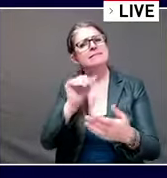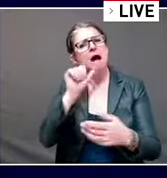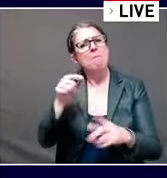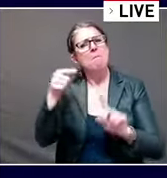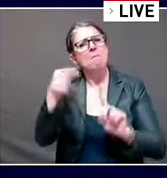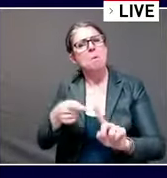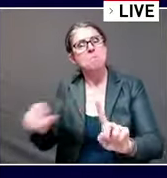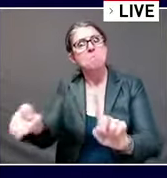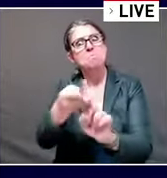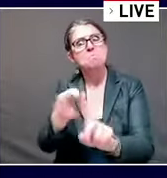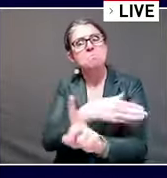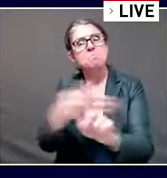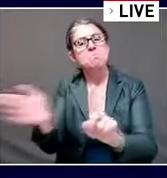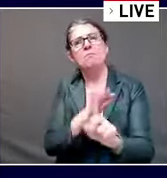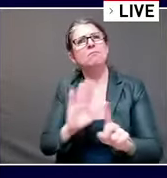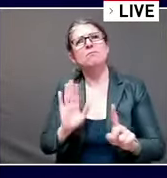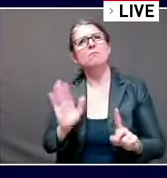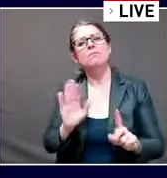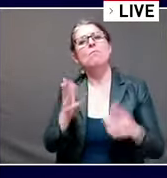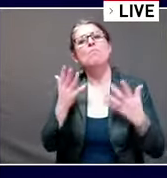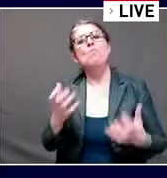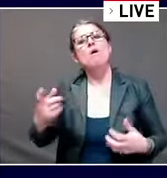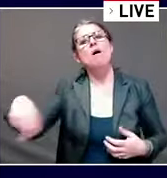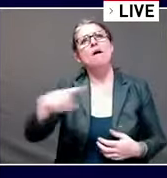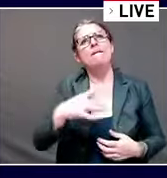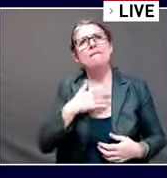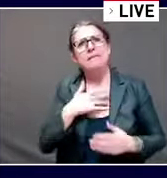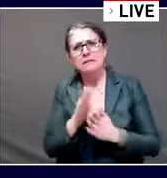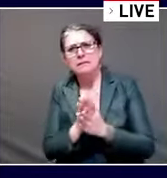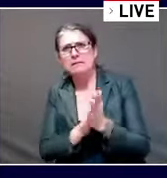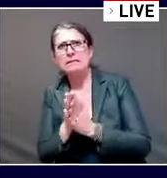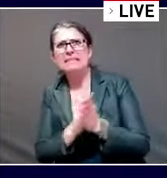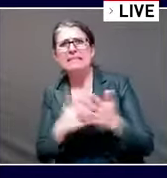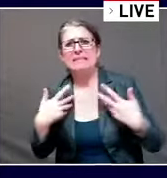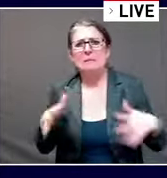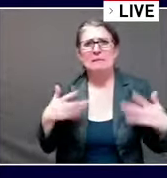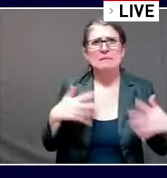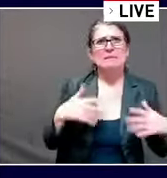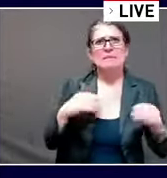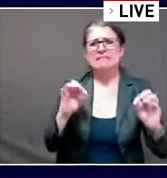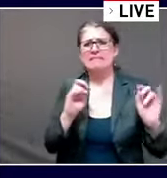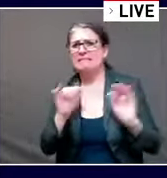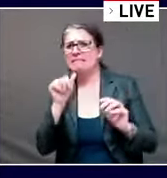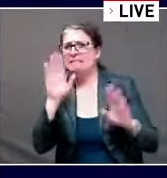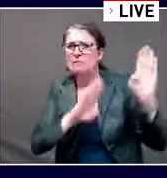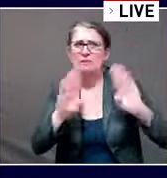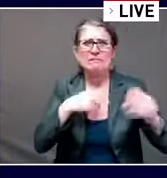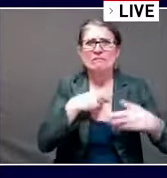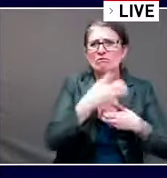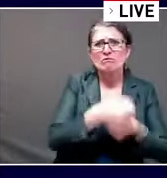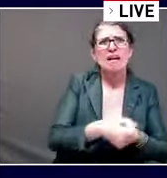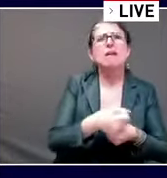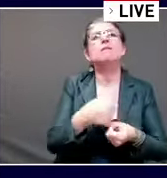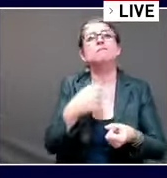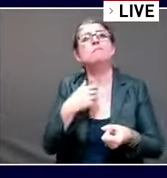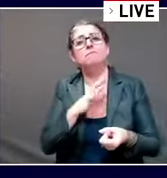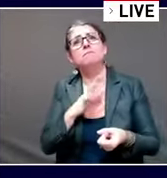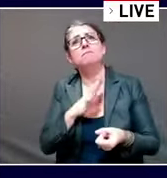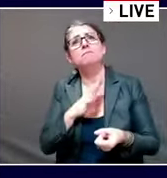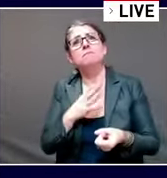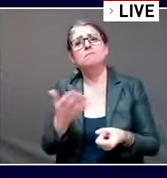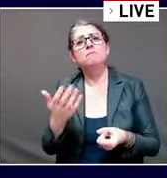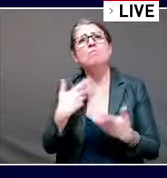why? What are the concerns that you've got? And are there ways that me or anybody else can help you get to